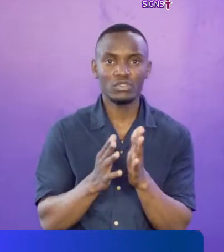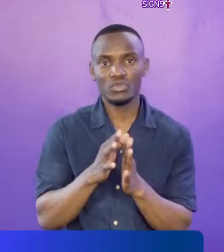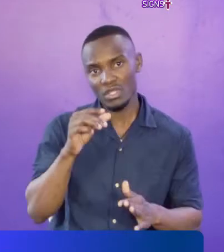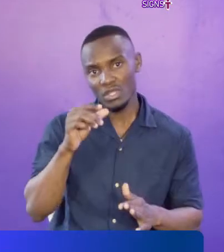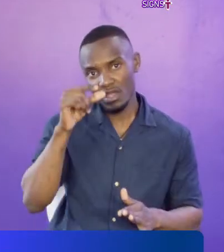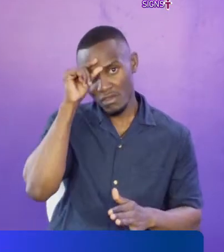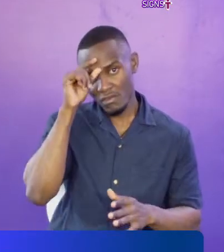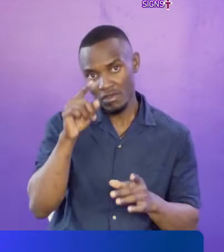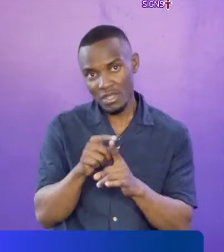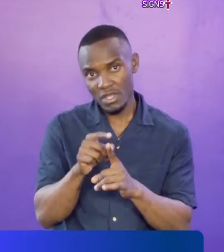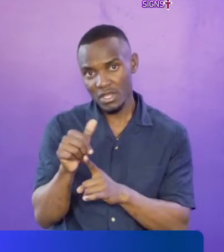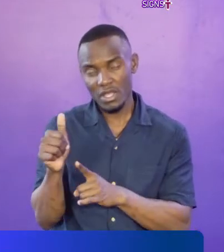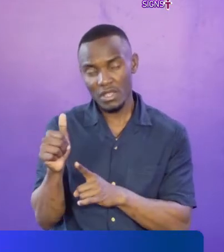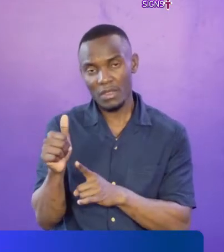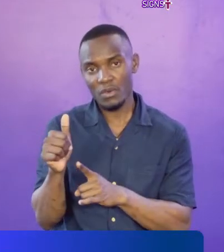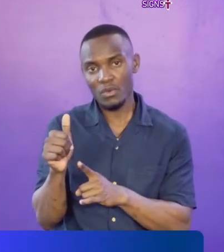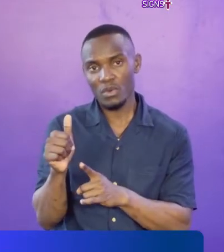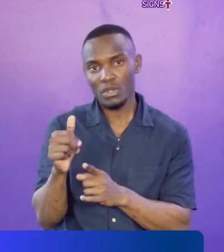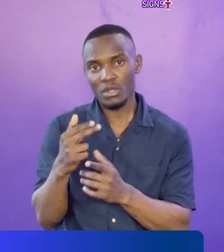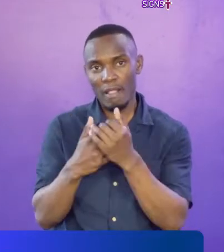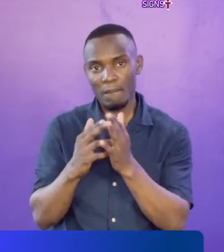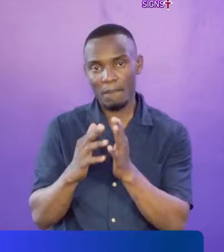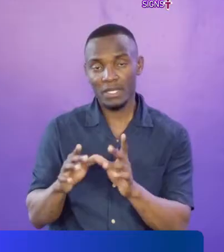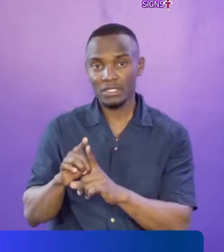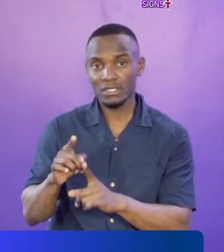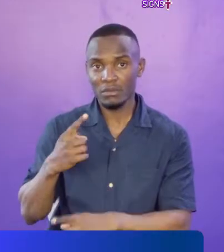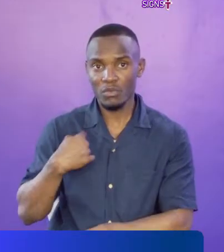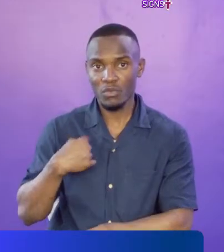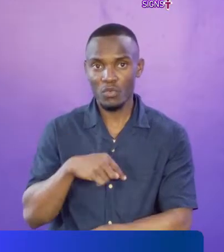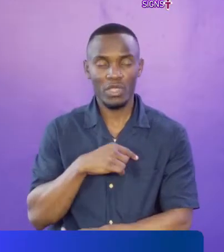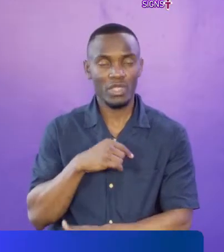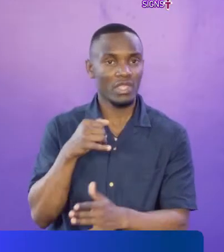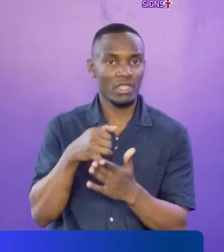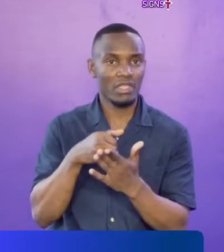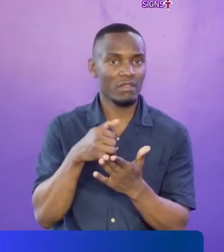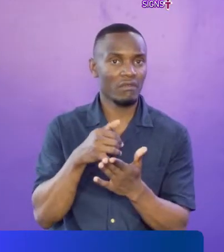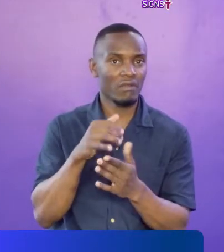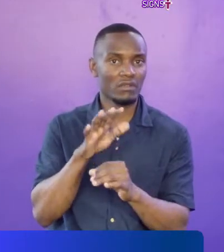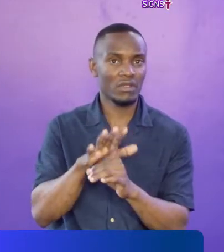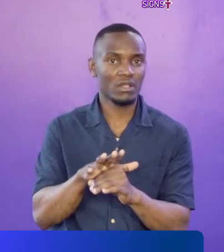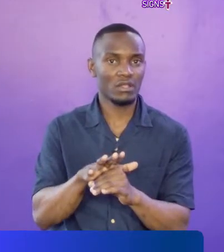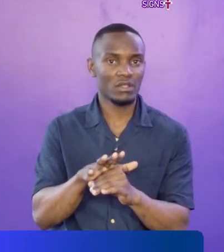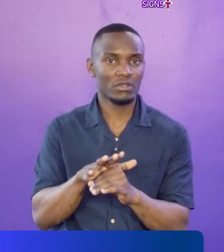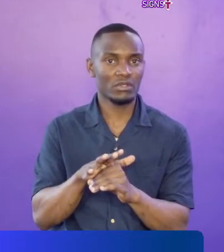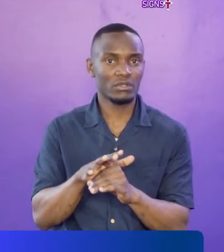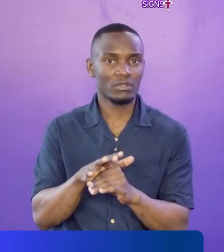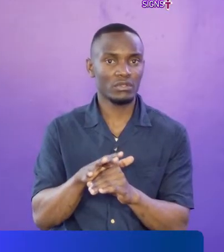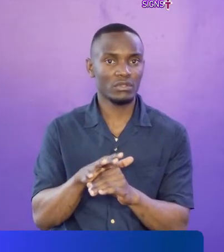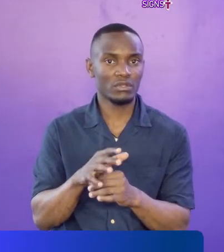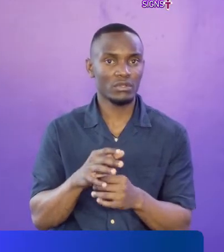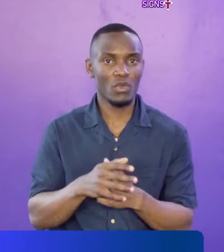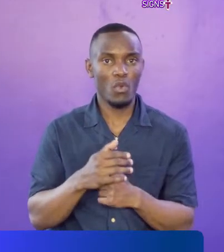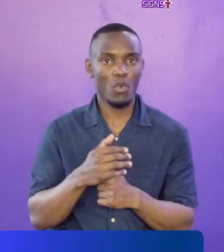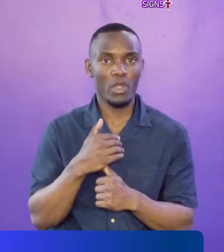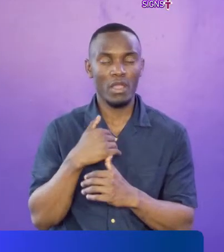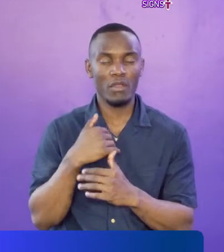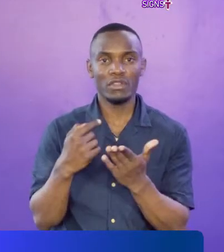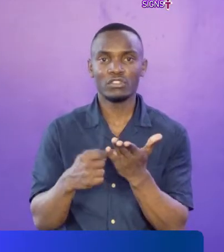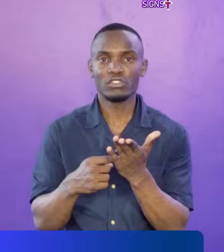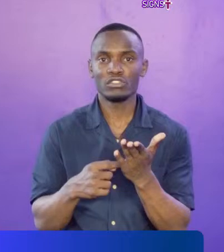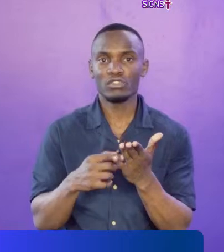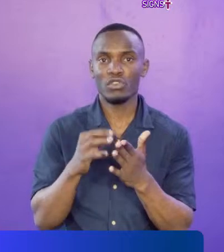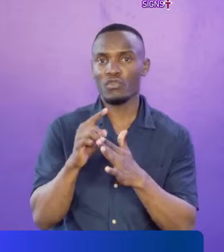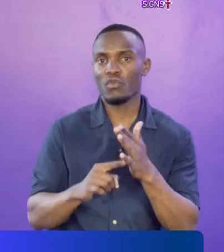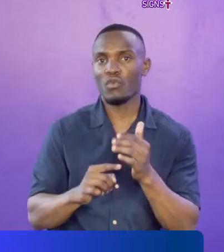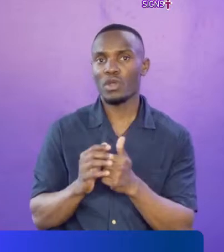other partners, and KICTANET is really involved. It's what we call the digital public infrastructure discussions. Like, how do we